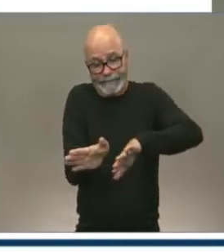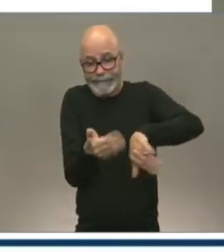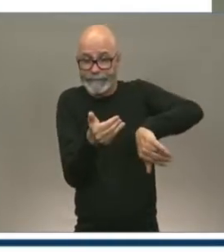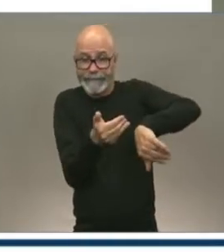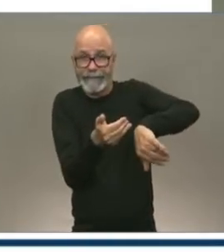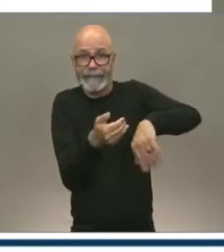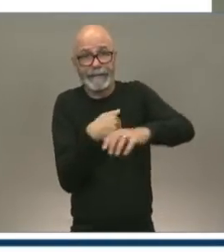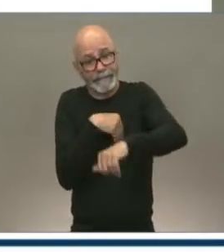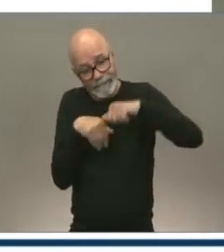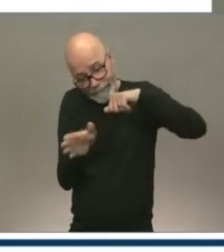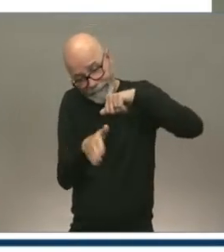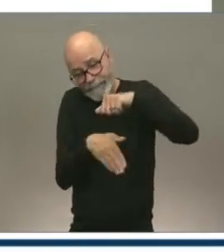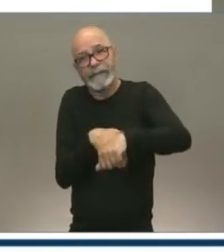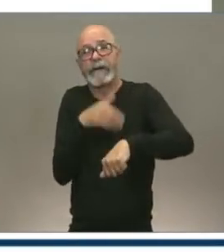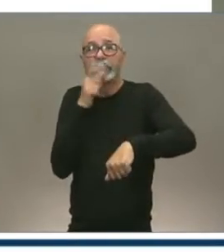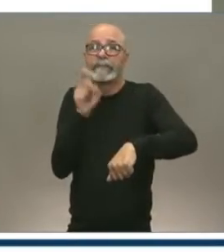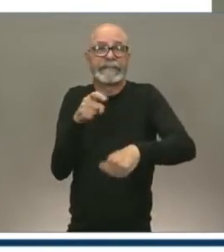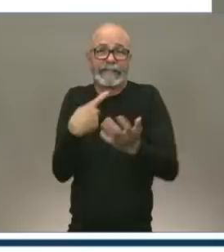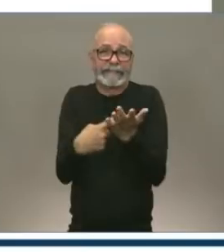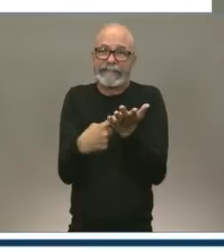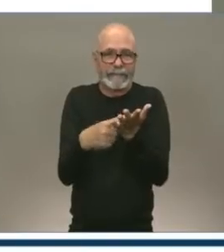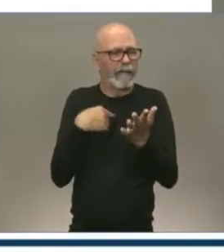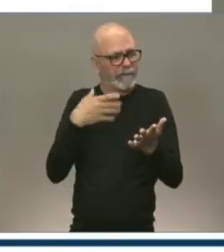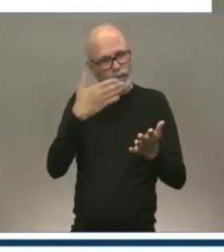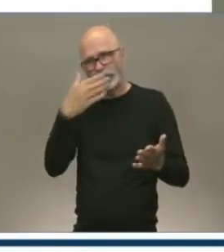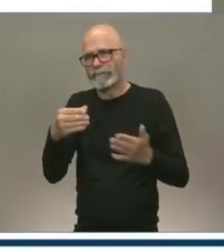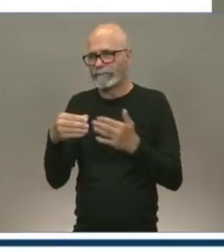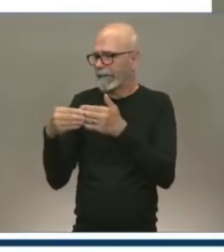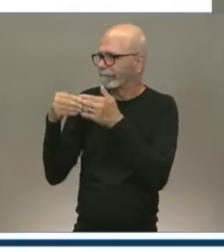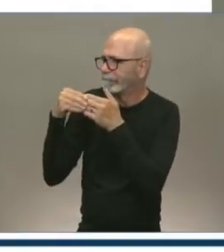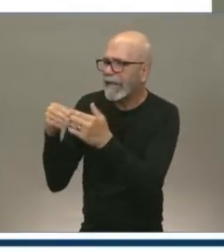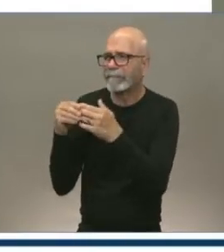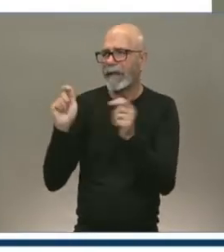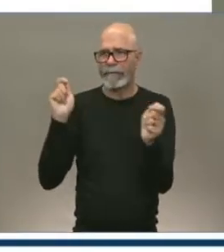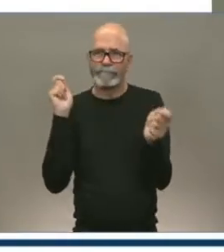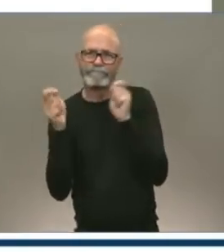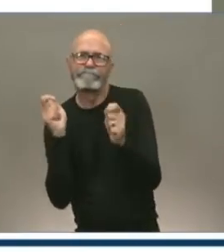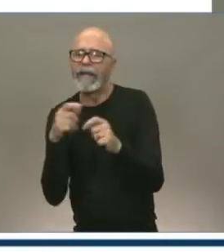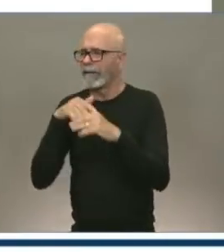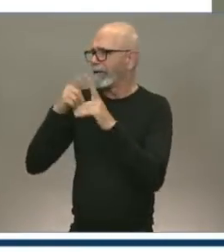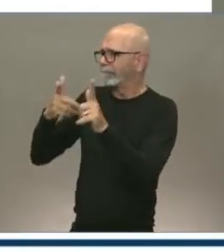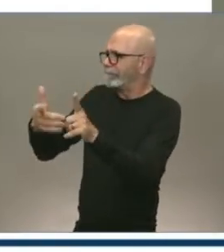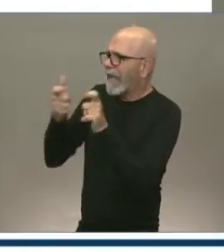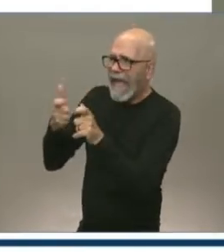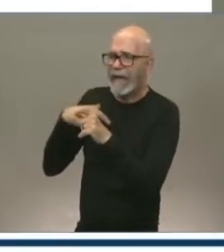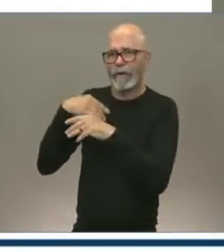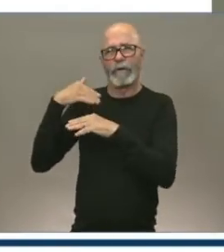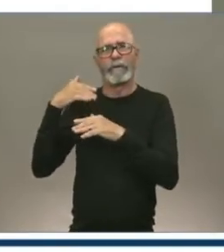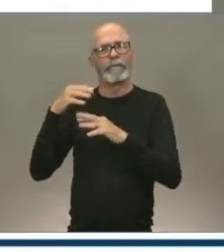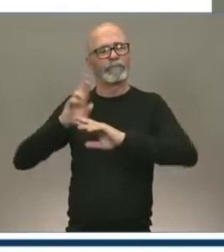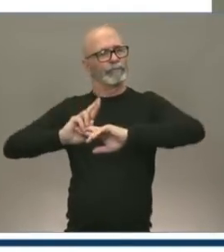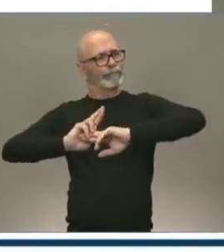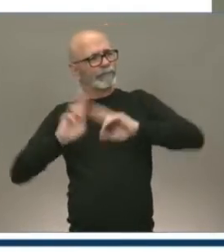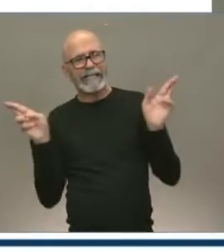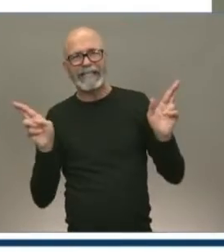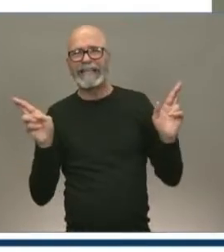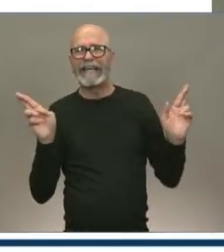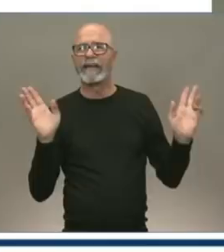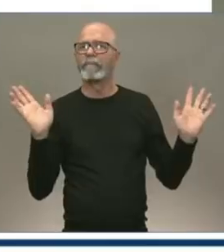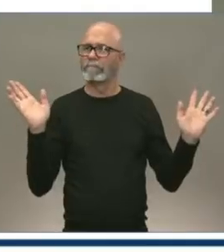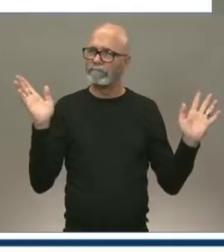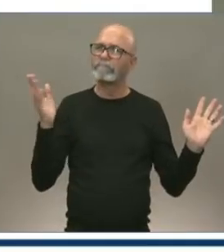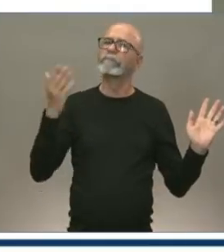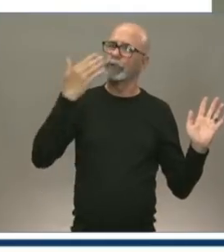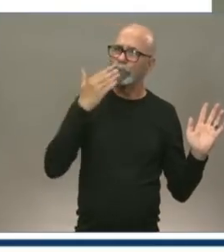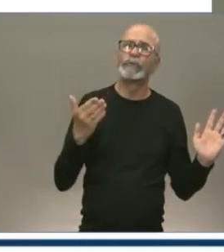robust, reliable, flexible, quality program that can meet the supply